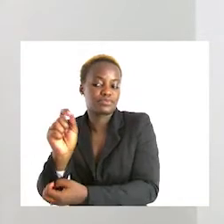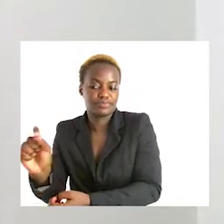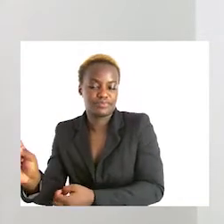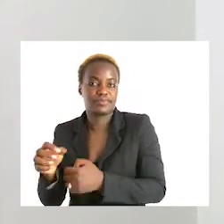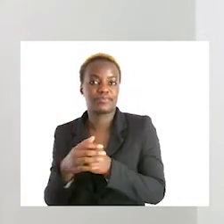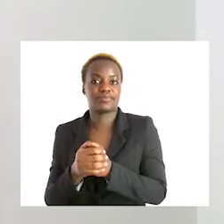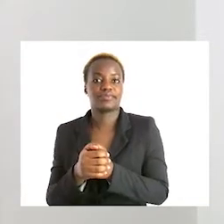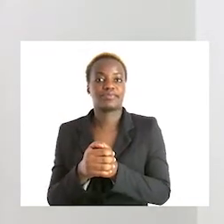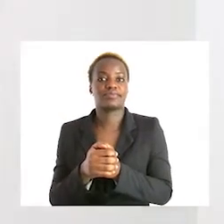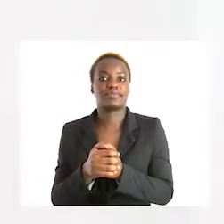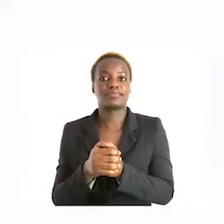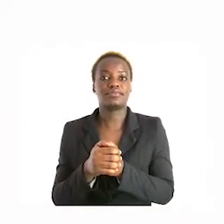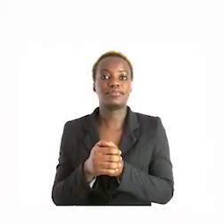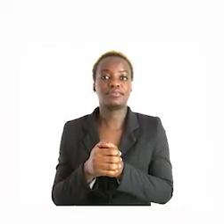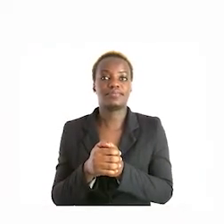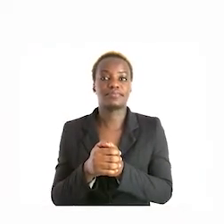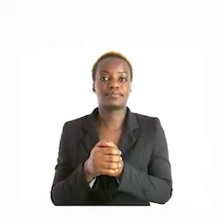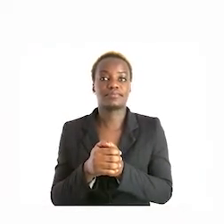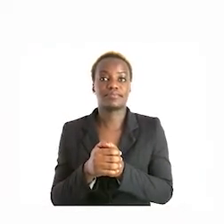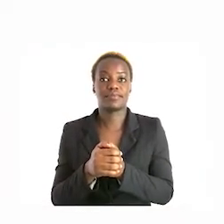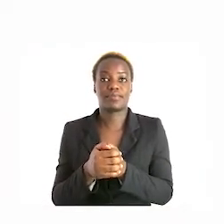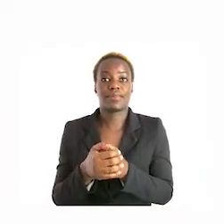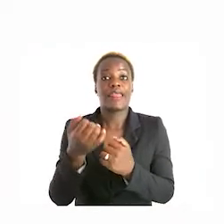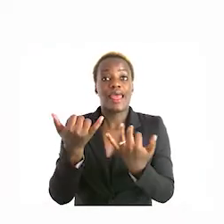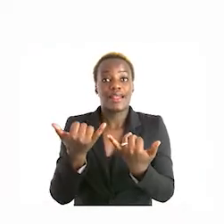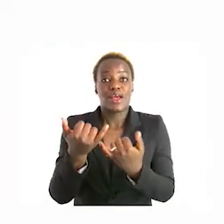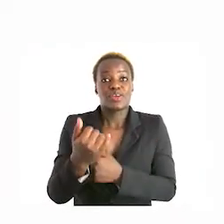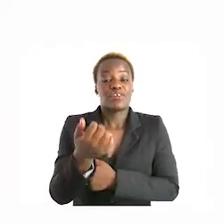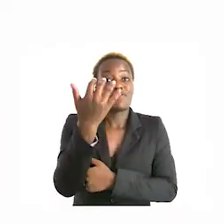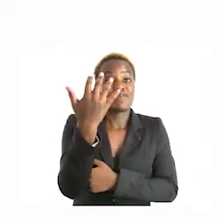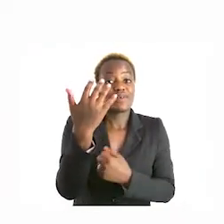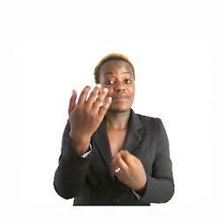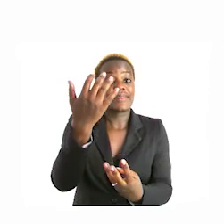Let's quickly look on the next one. Now you have